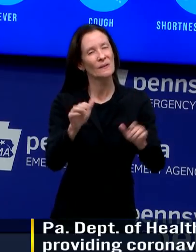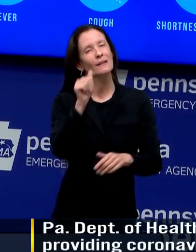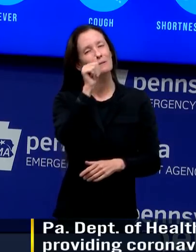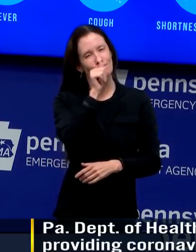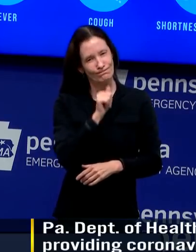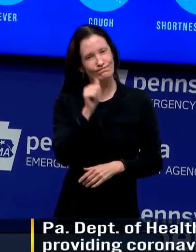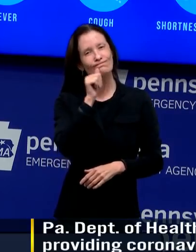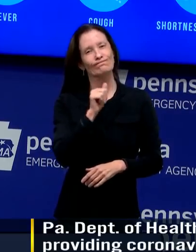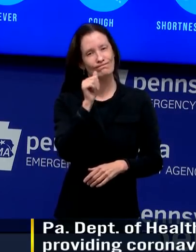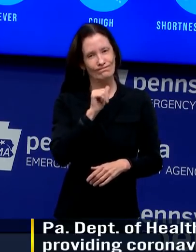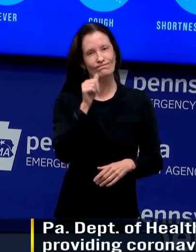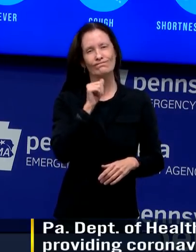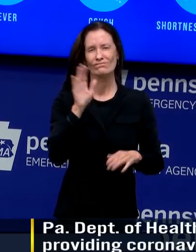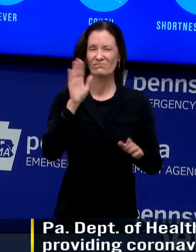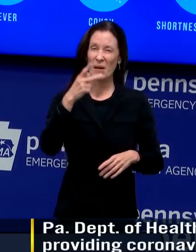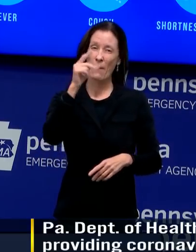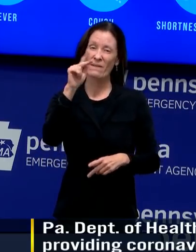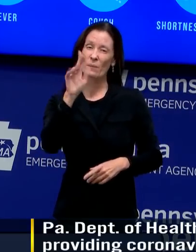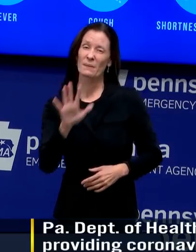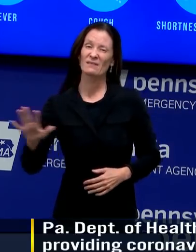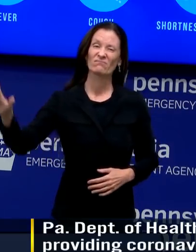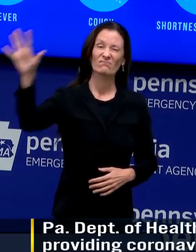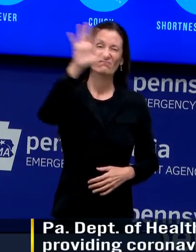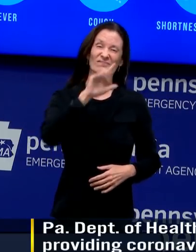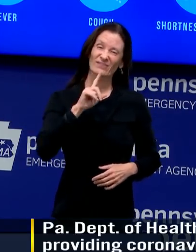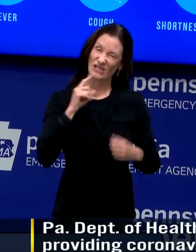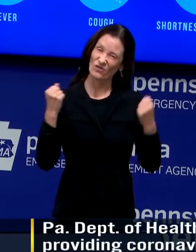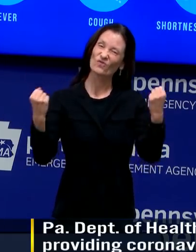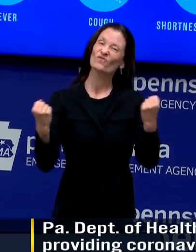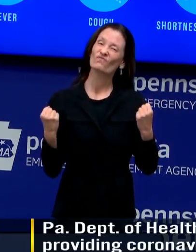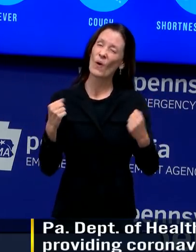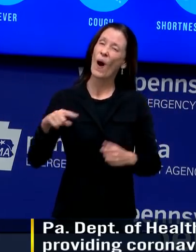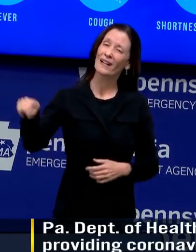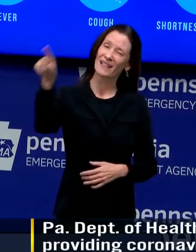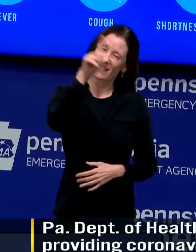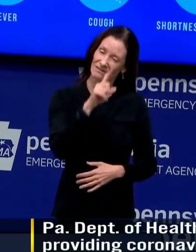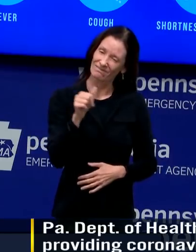part. Thank you. And now I'm going to turn this over to Secretary Levine.